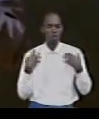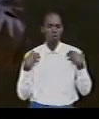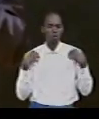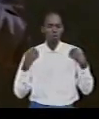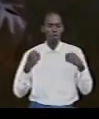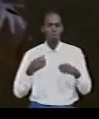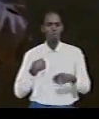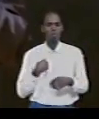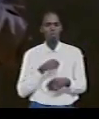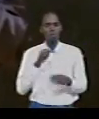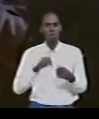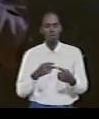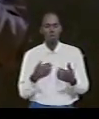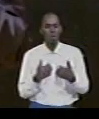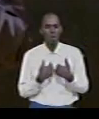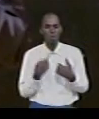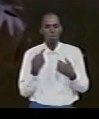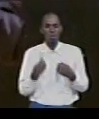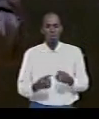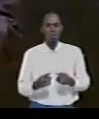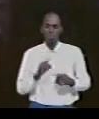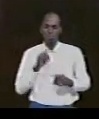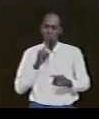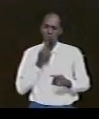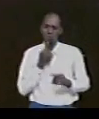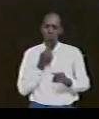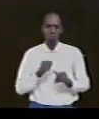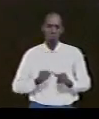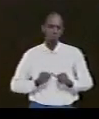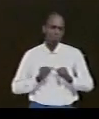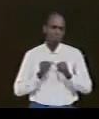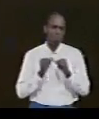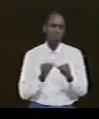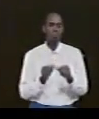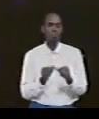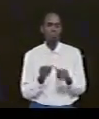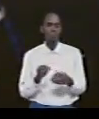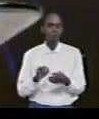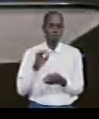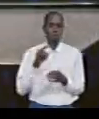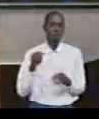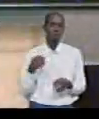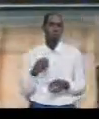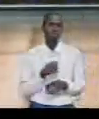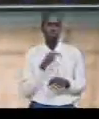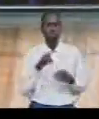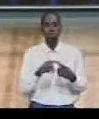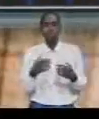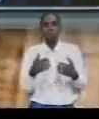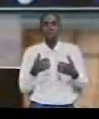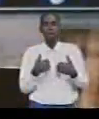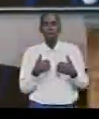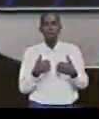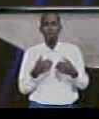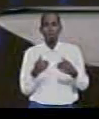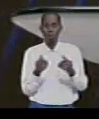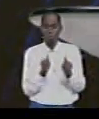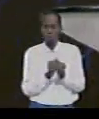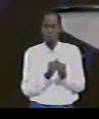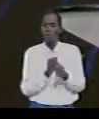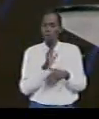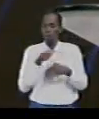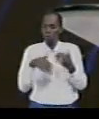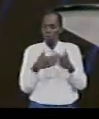have, the steadfastness we ought to have, and with all due respect, you still respect